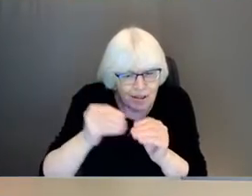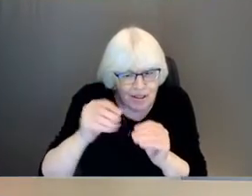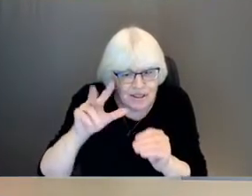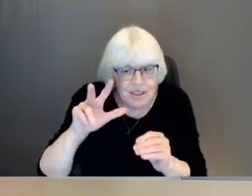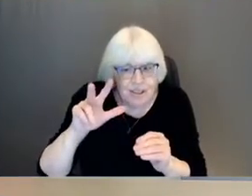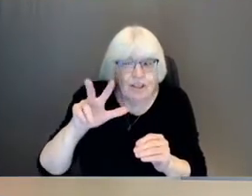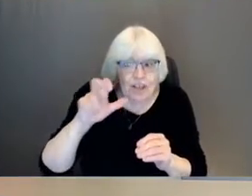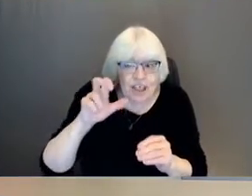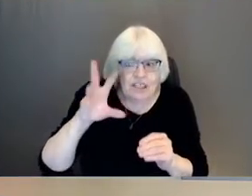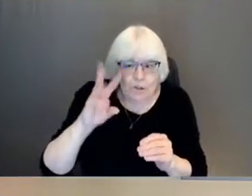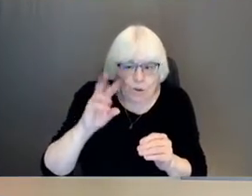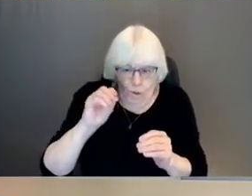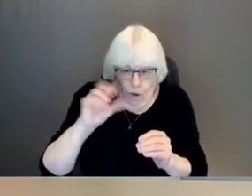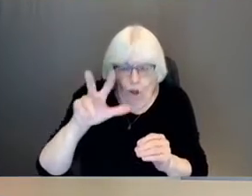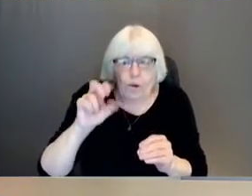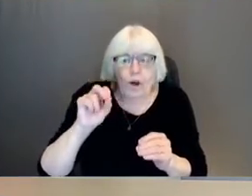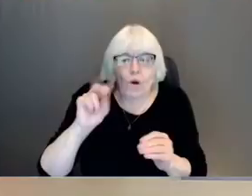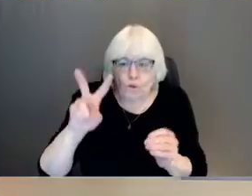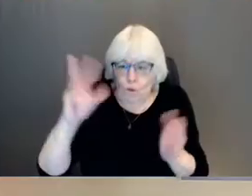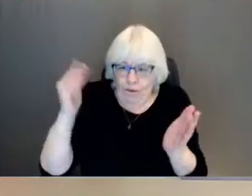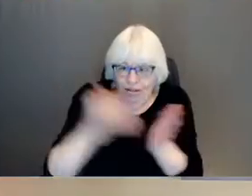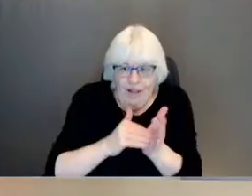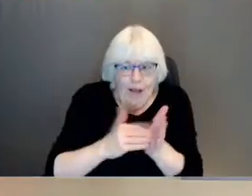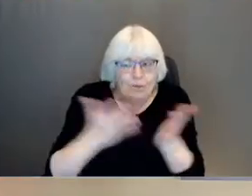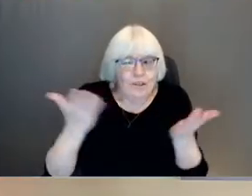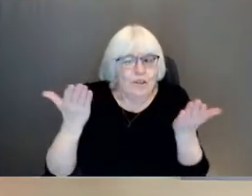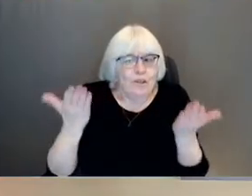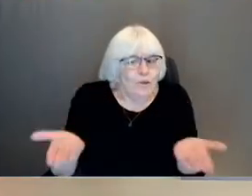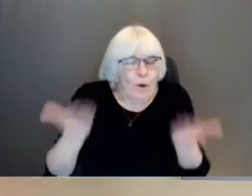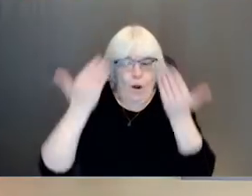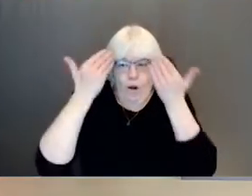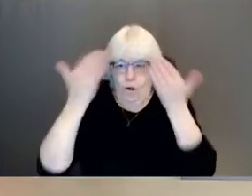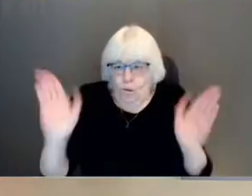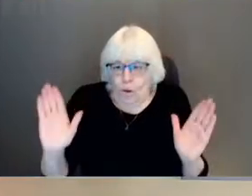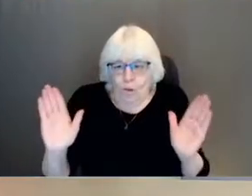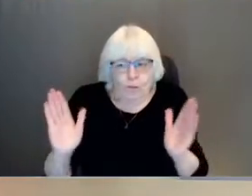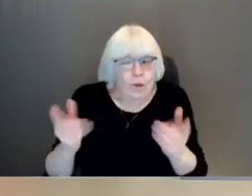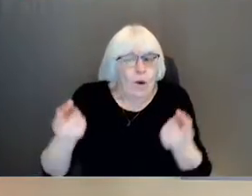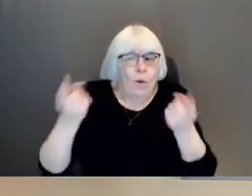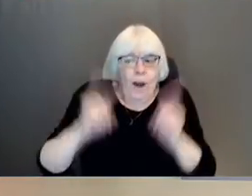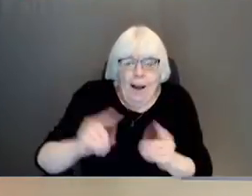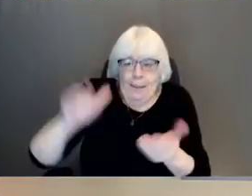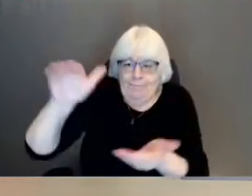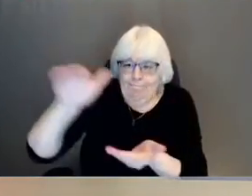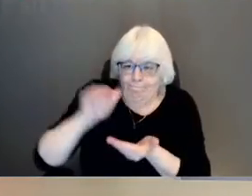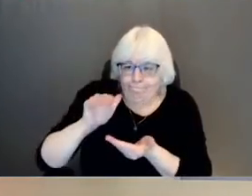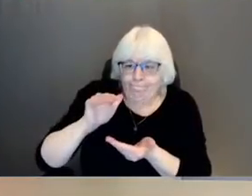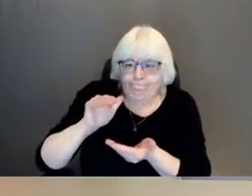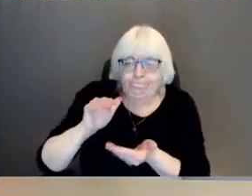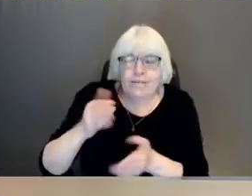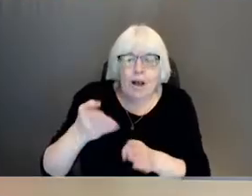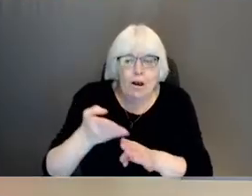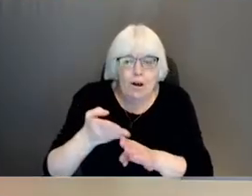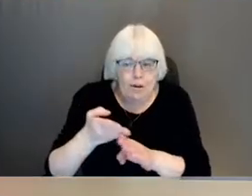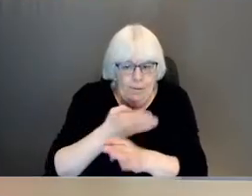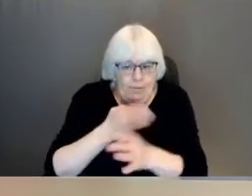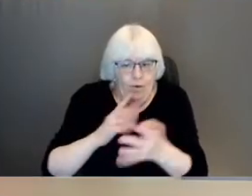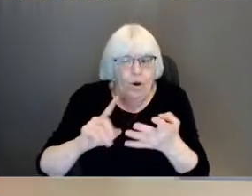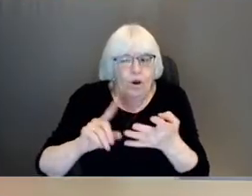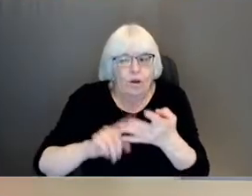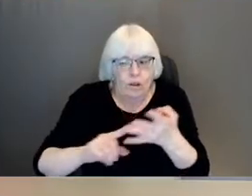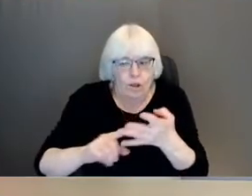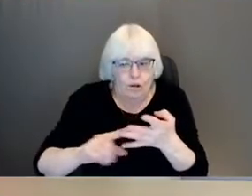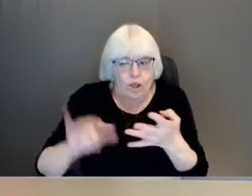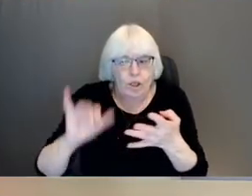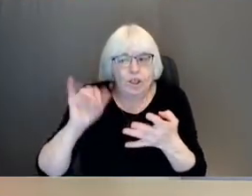January. And after the federal announcement yesterday, we anticipate that number will